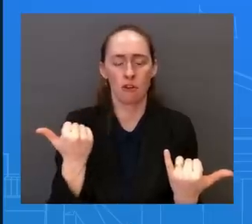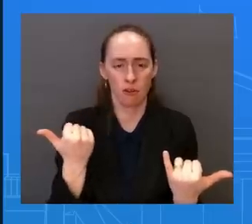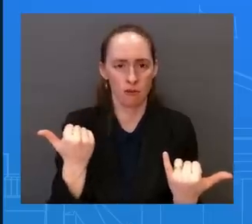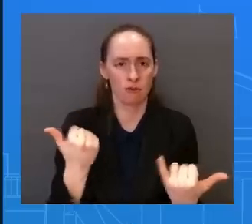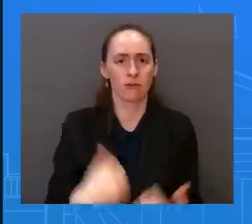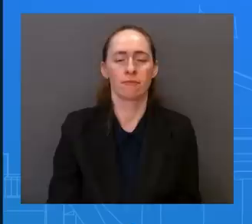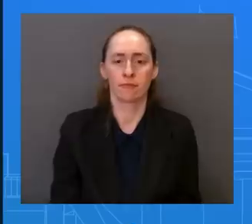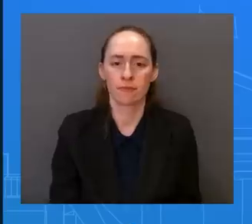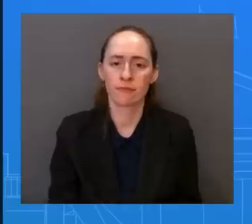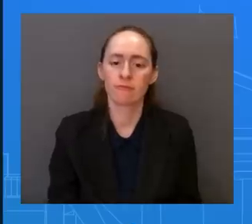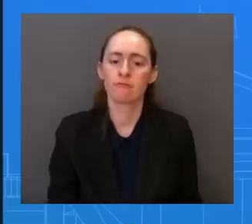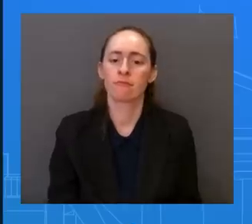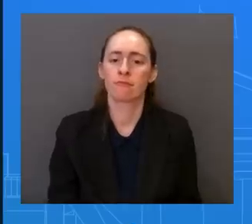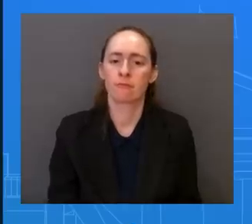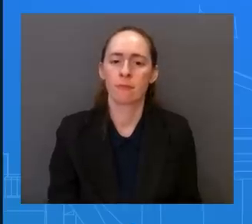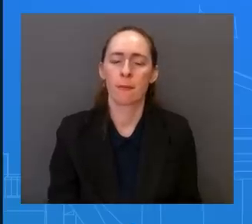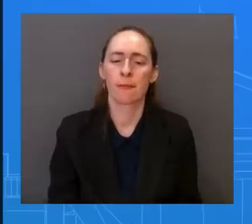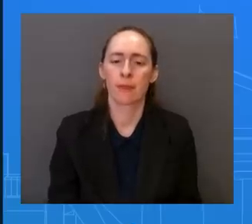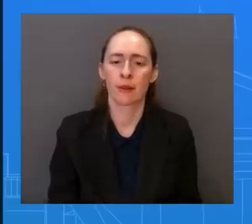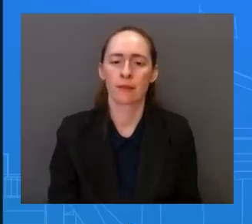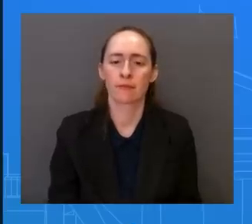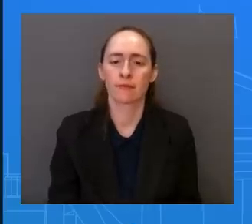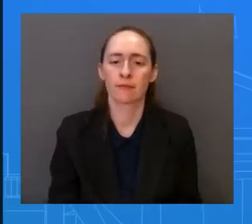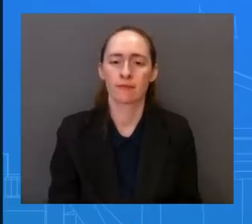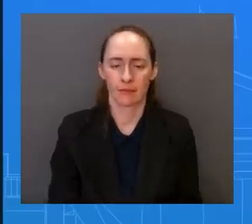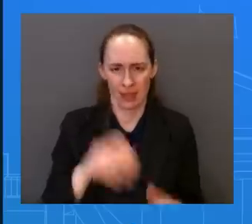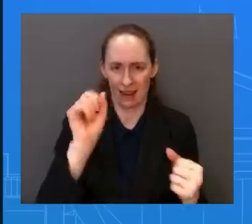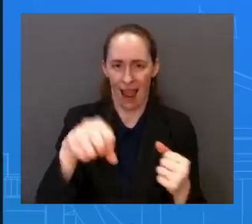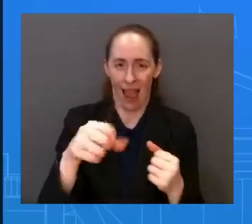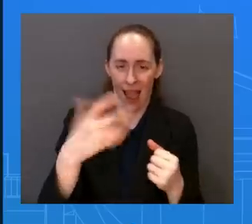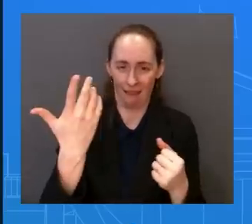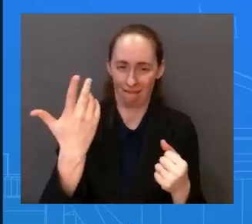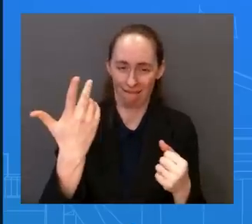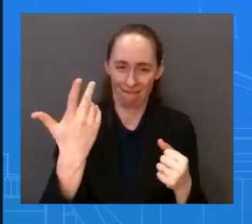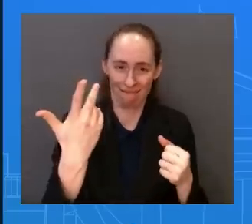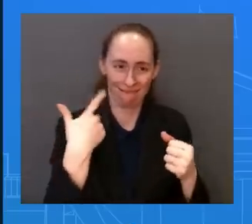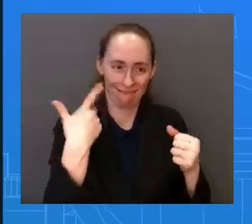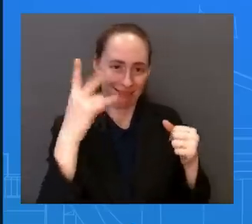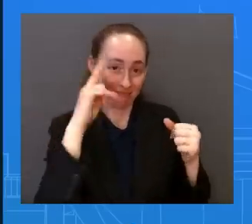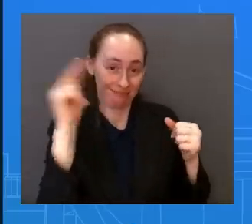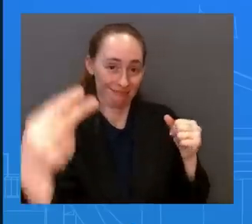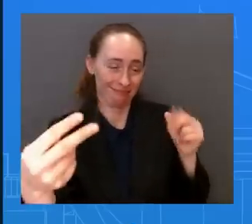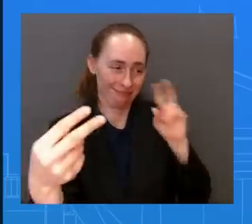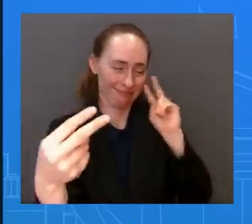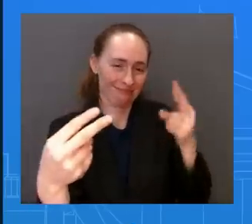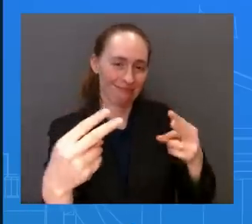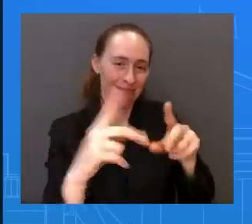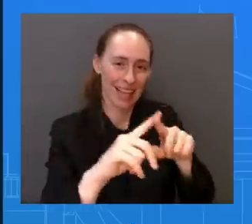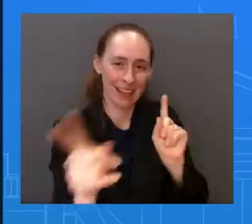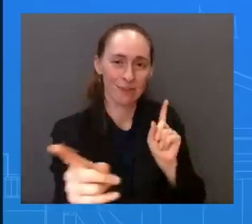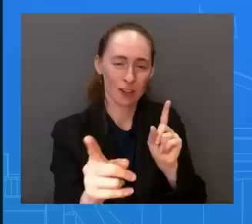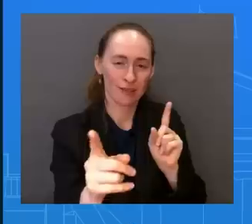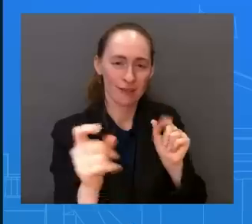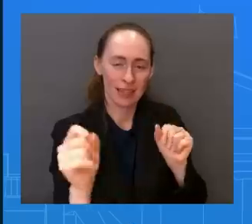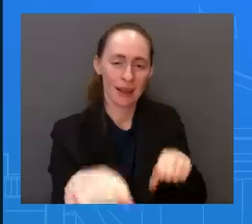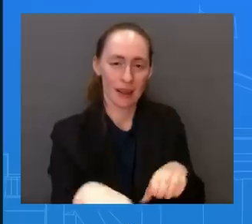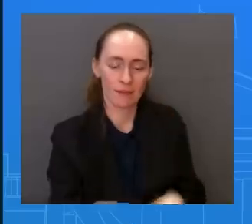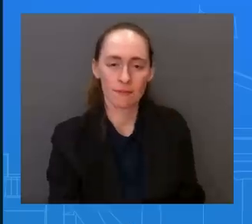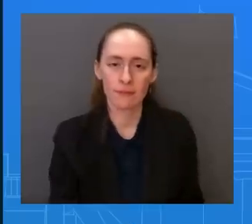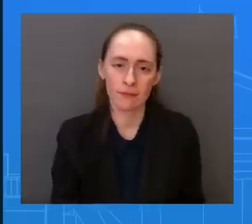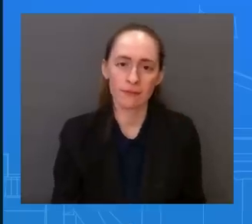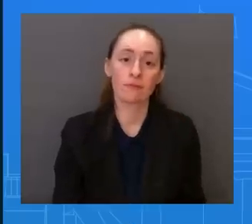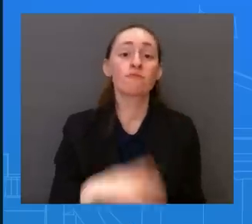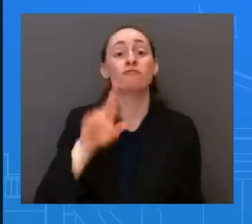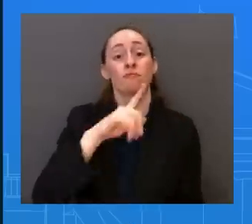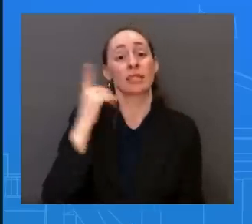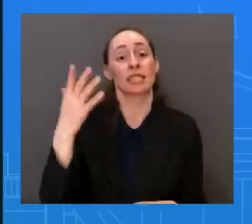the kind of key measures of basic economic security, Do I have health insurance? Do I have $400 in